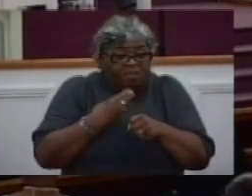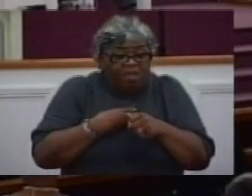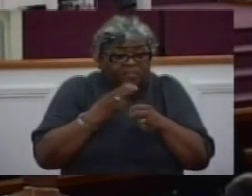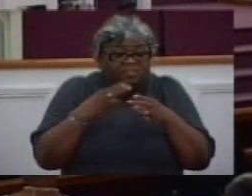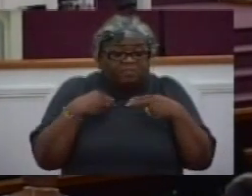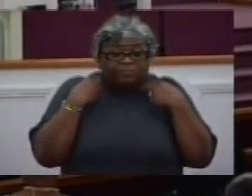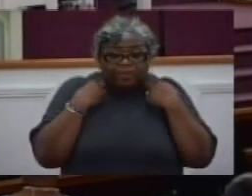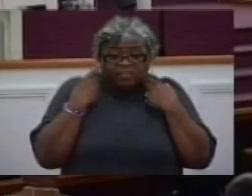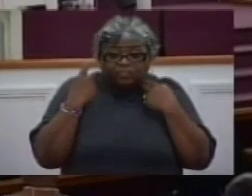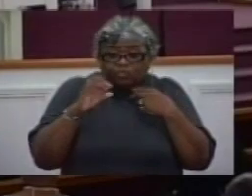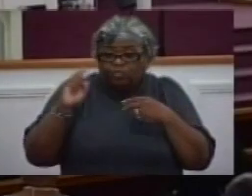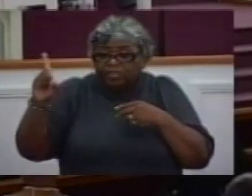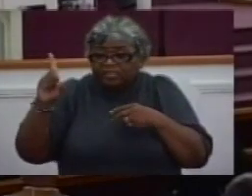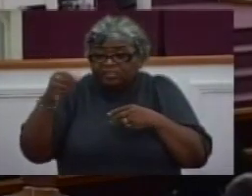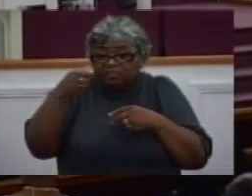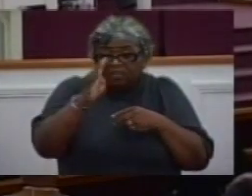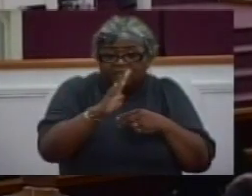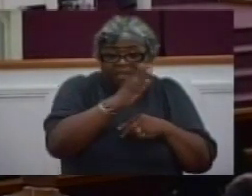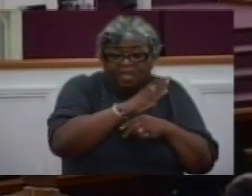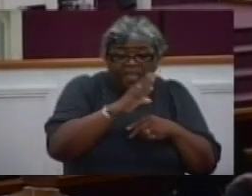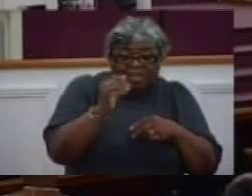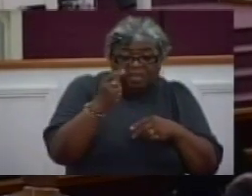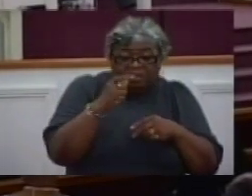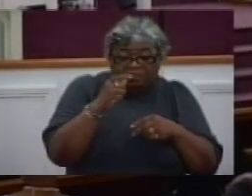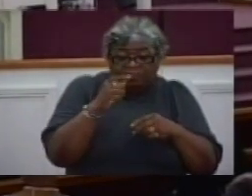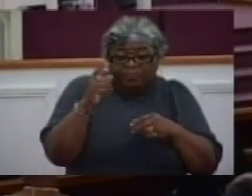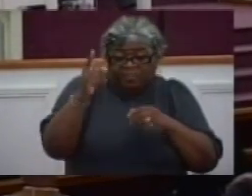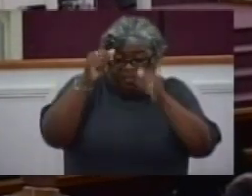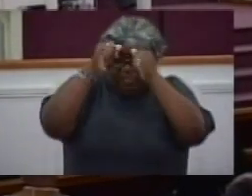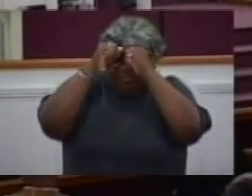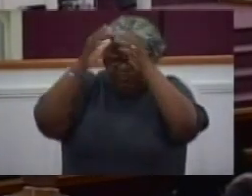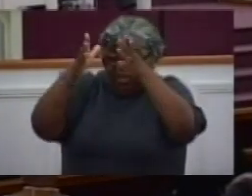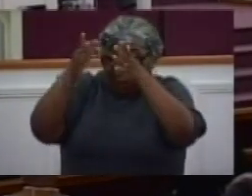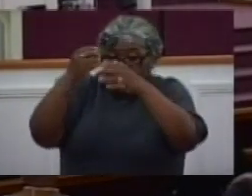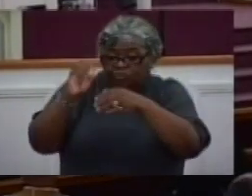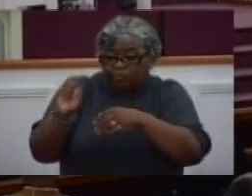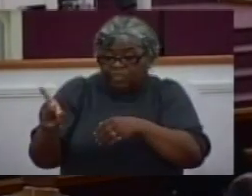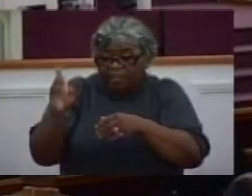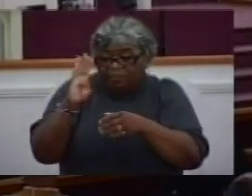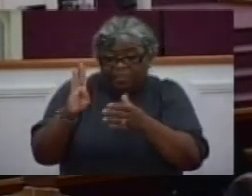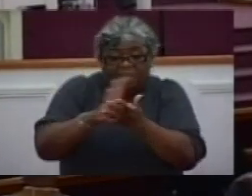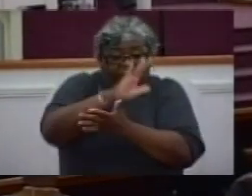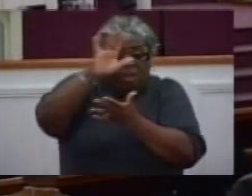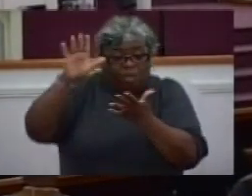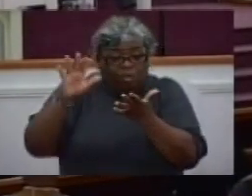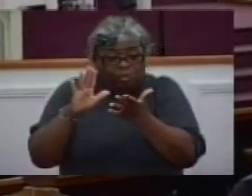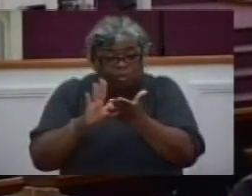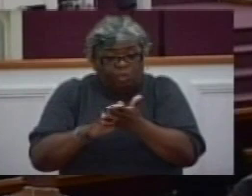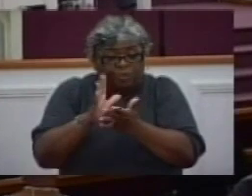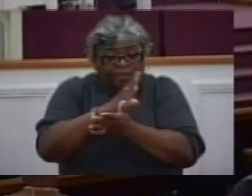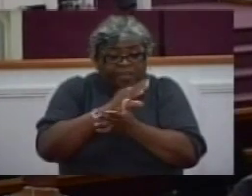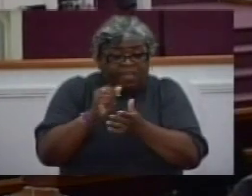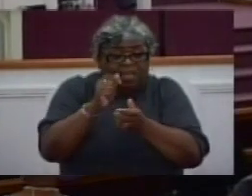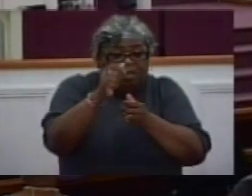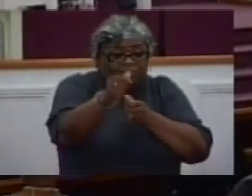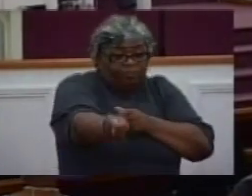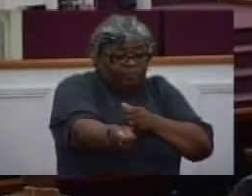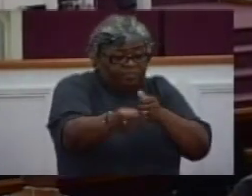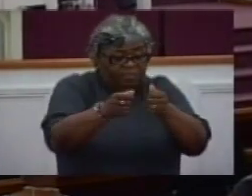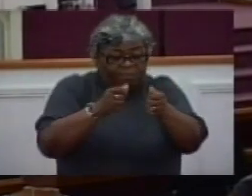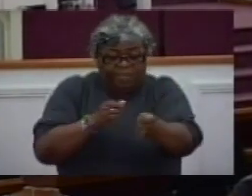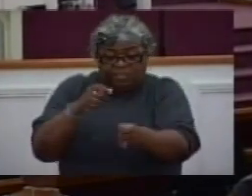priests to his God and Father. To him be glory and